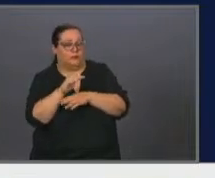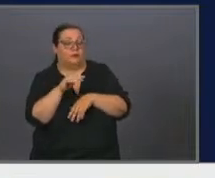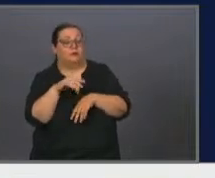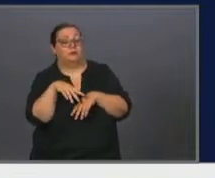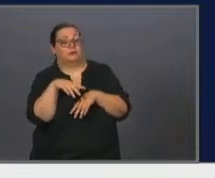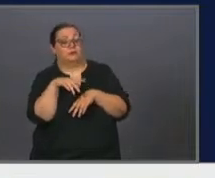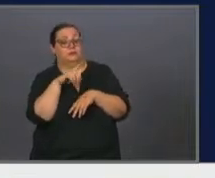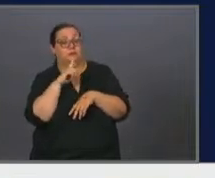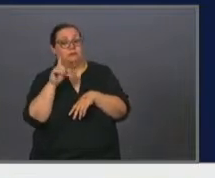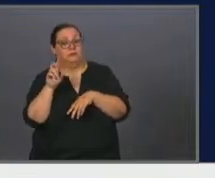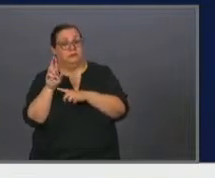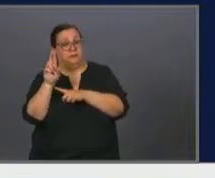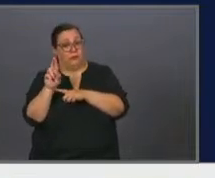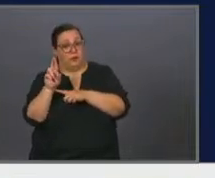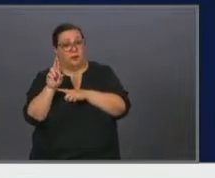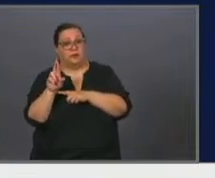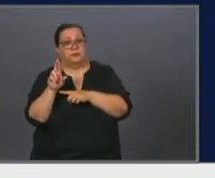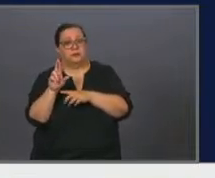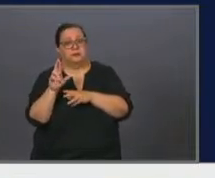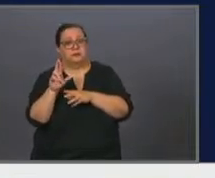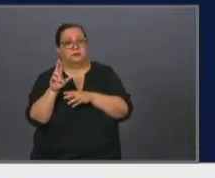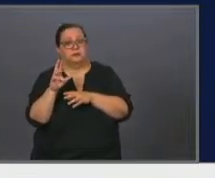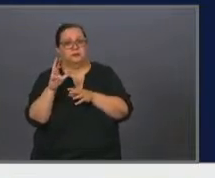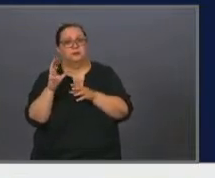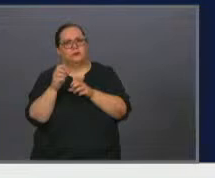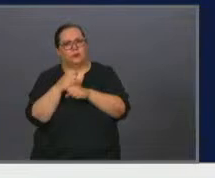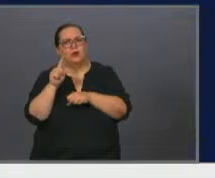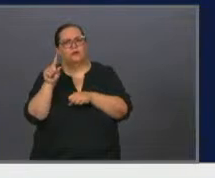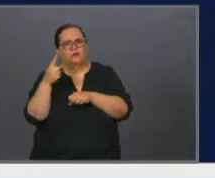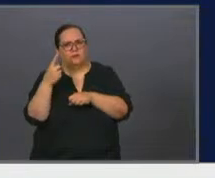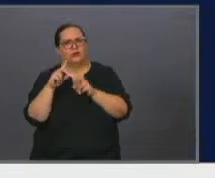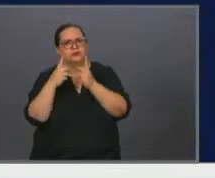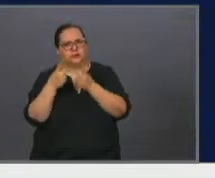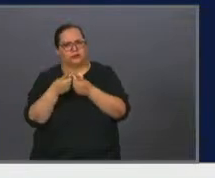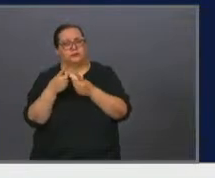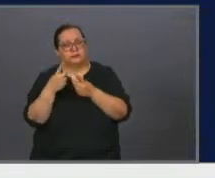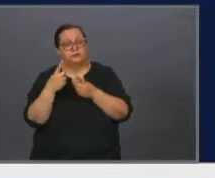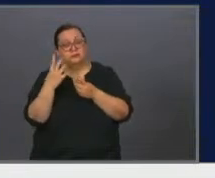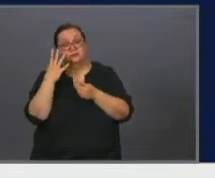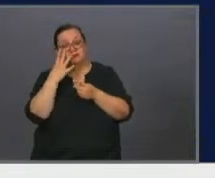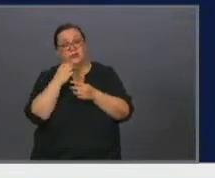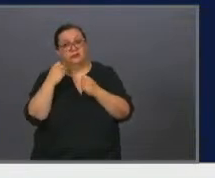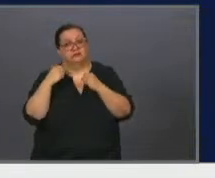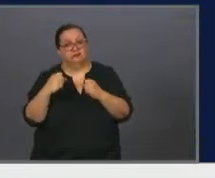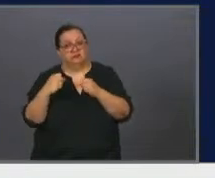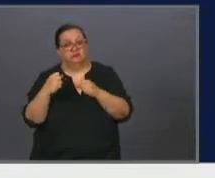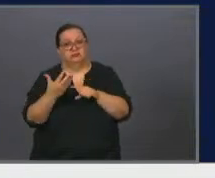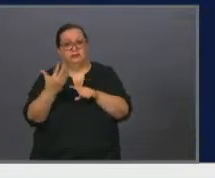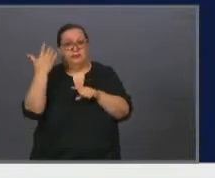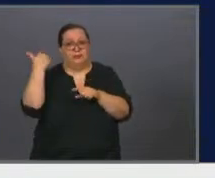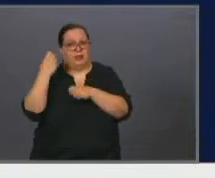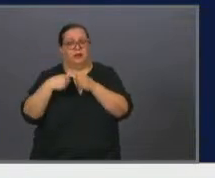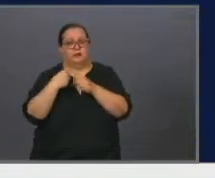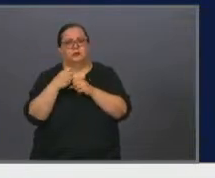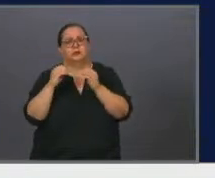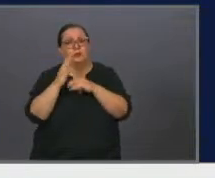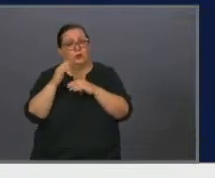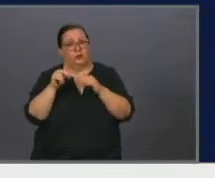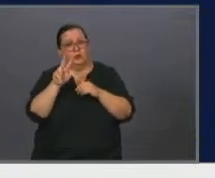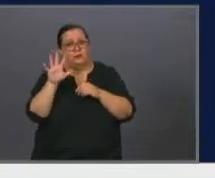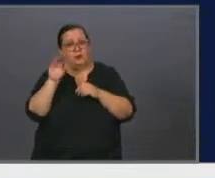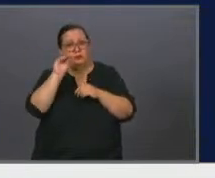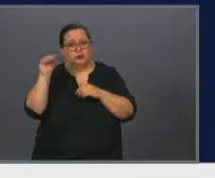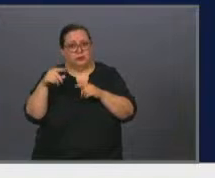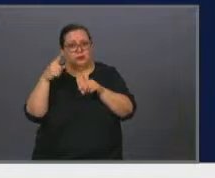Republicans have won the first district races pretty handily going back for years, by more than 35 percentage points, dating at least